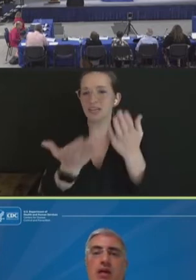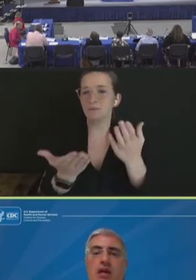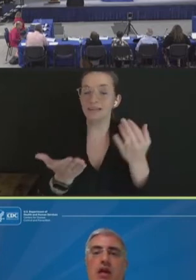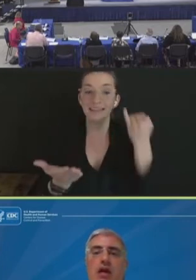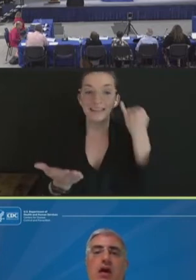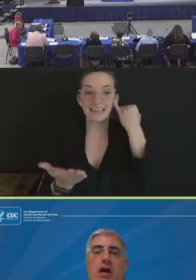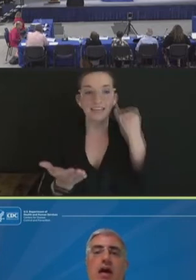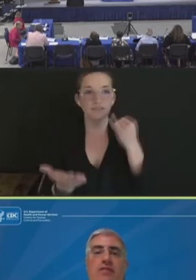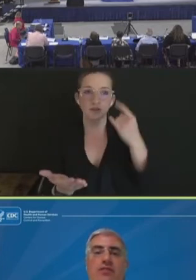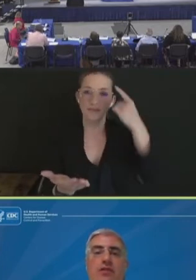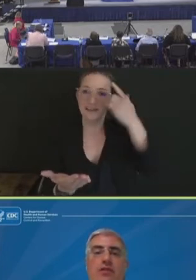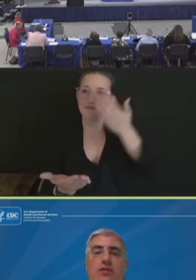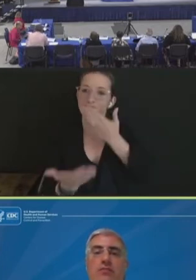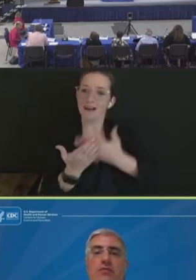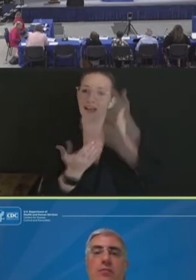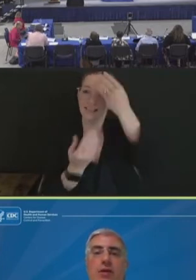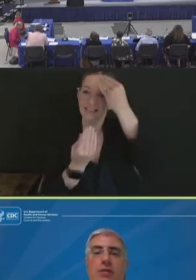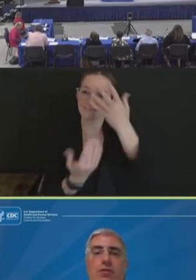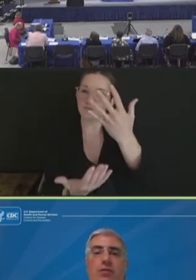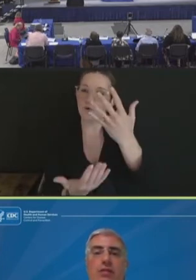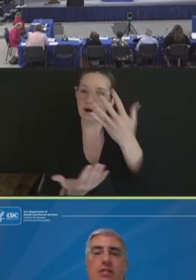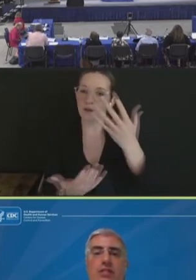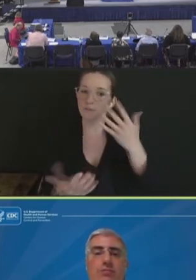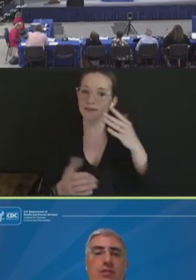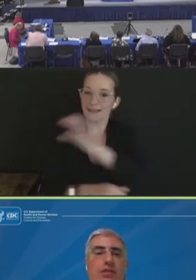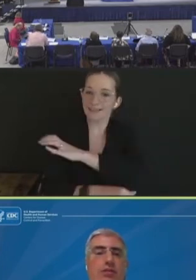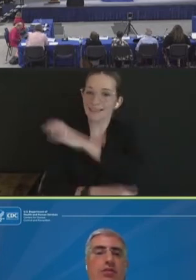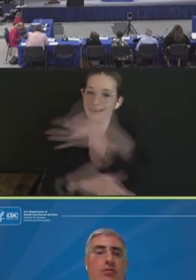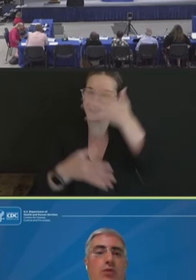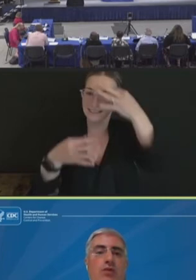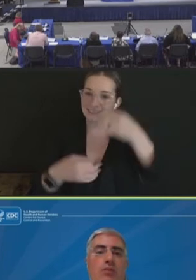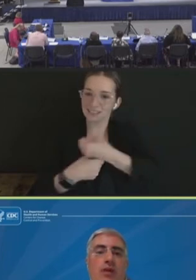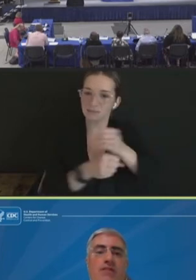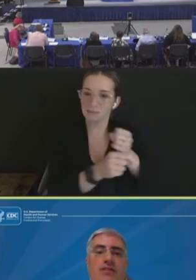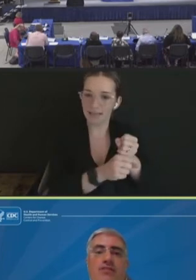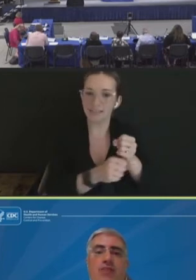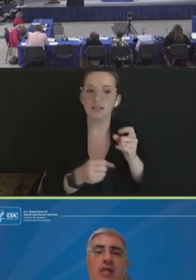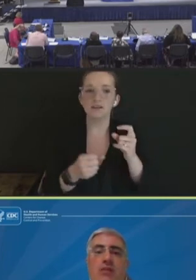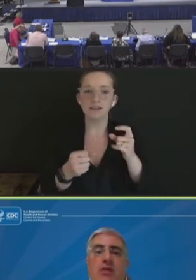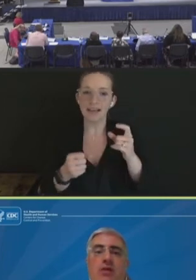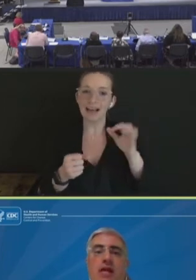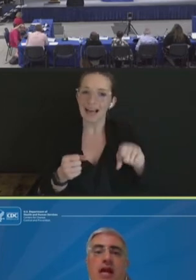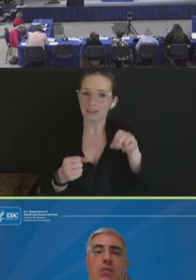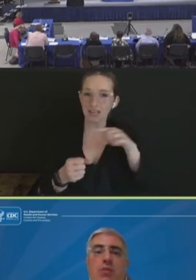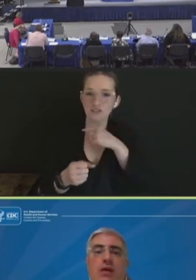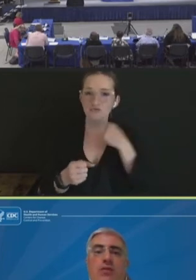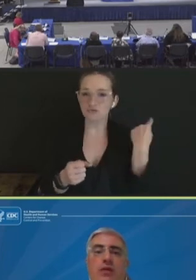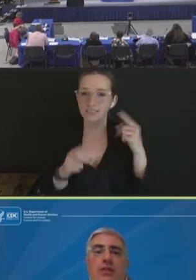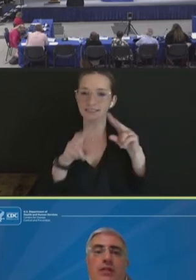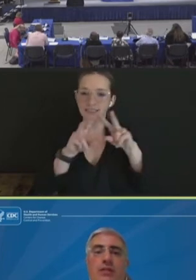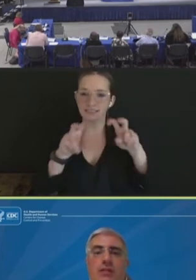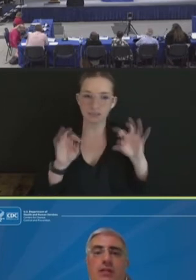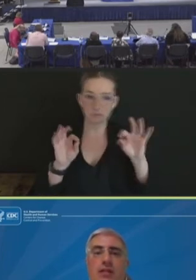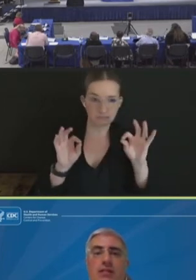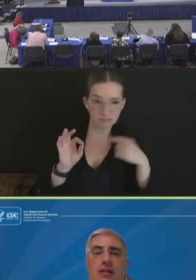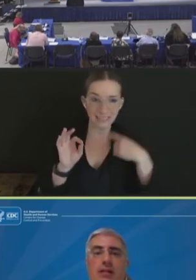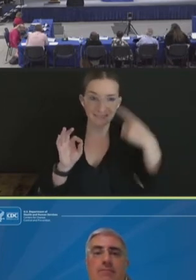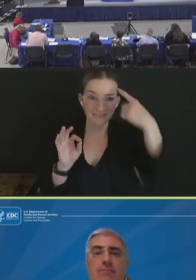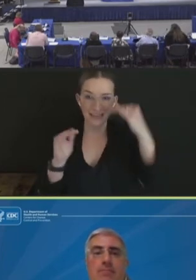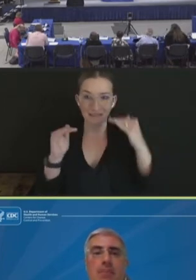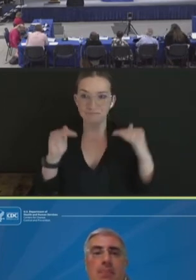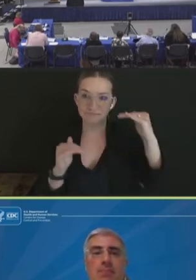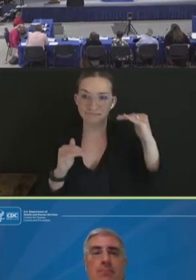decision-making after performing a thorough risk assessment to determine whether the benefits of PEP might outweigh the risks. Next